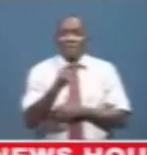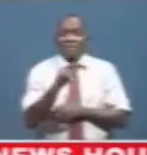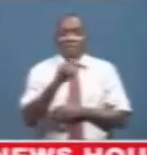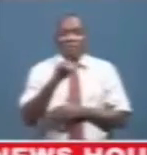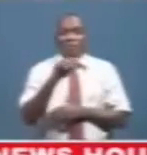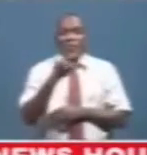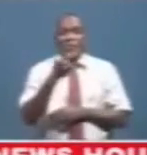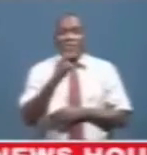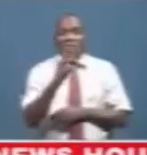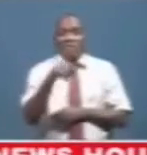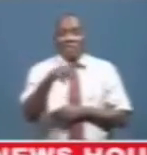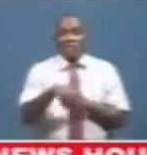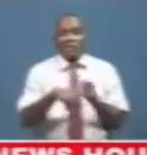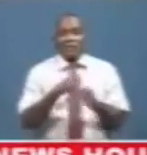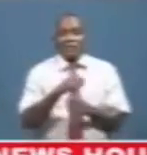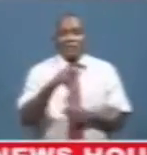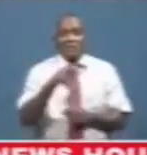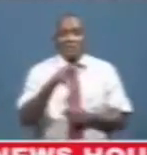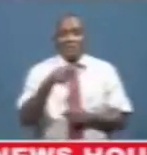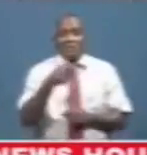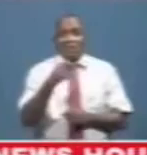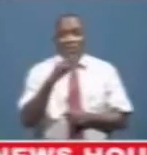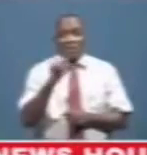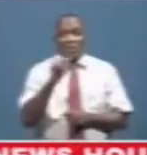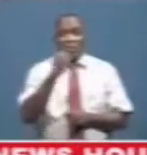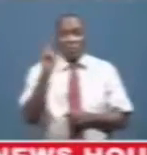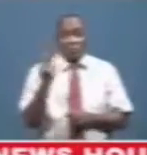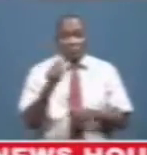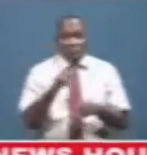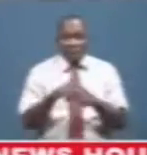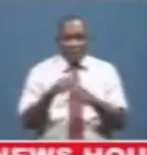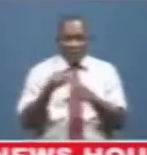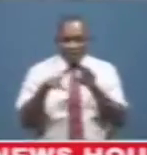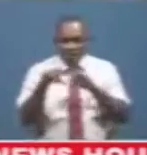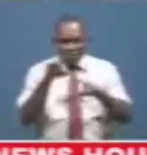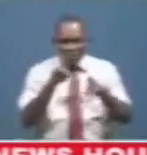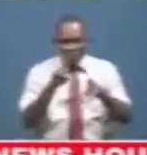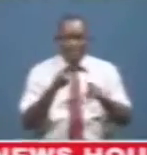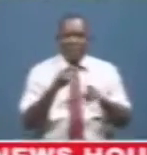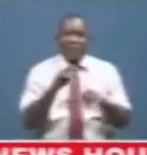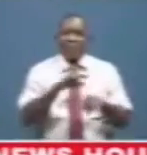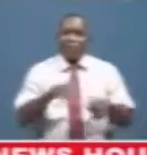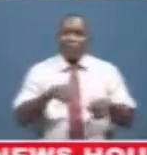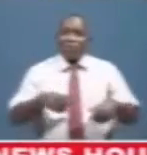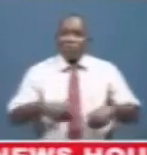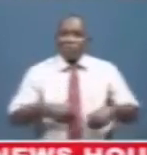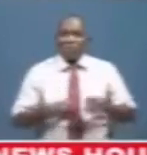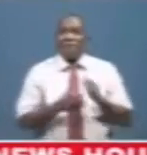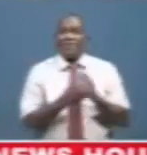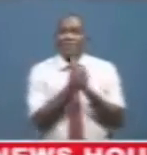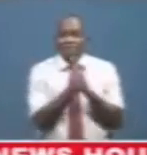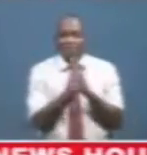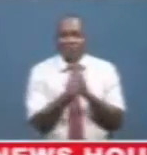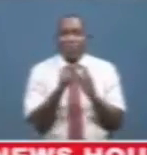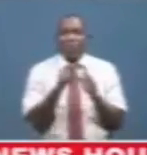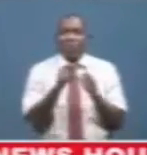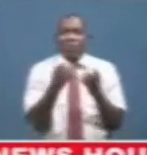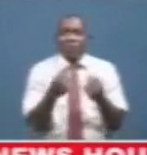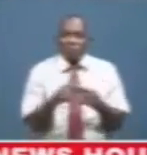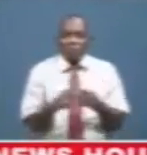7, 2021. The GFA intends to use the season to identify budding talent to mark the start of a